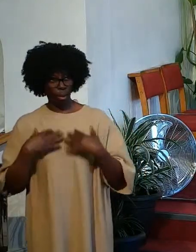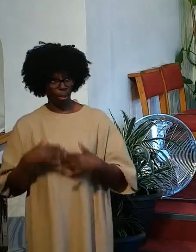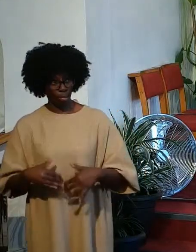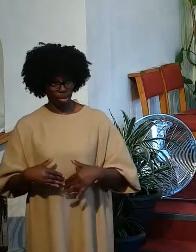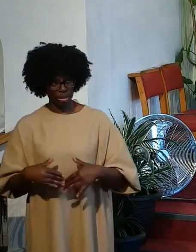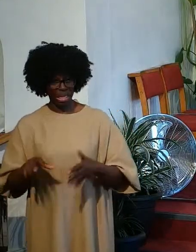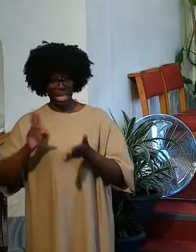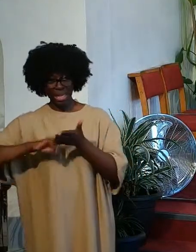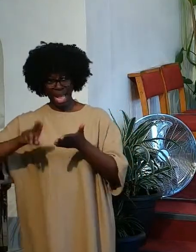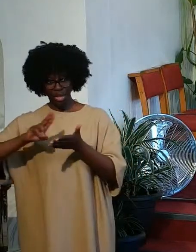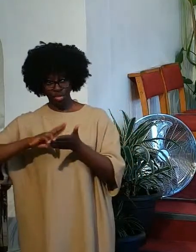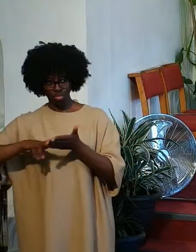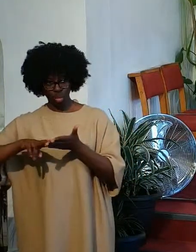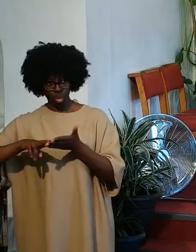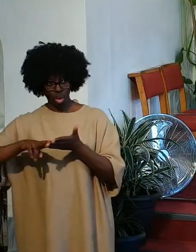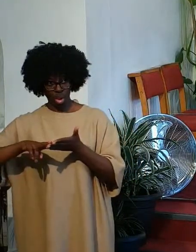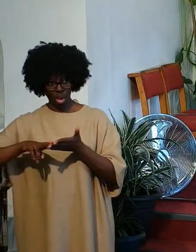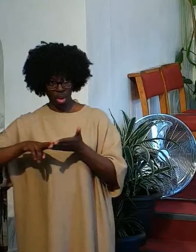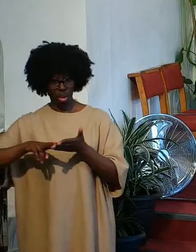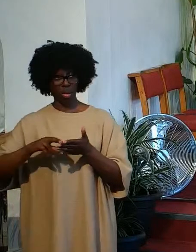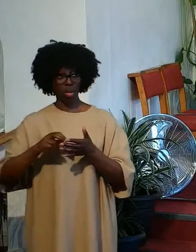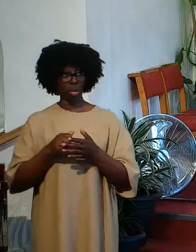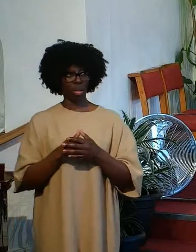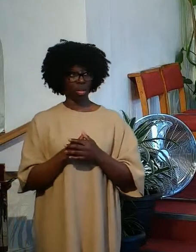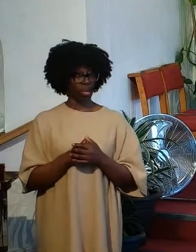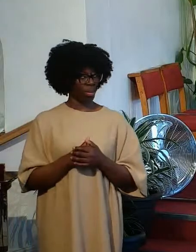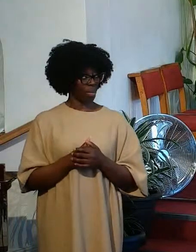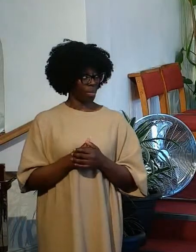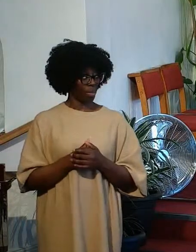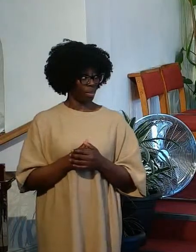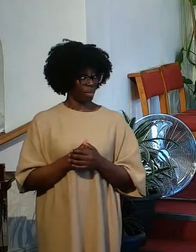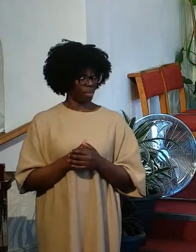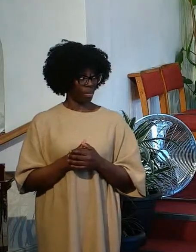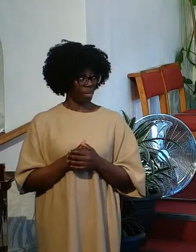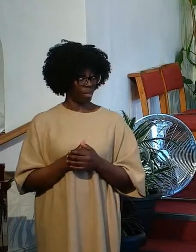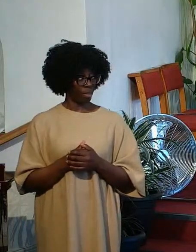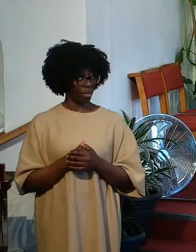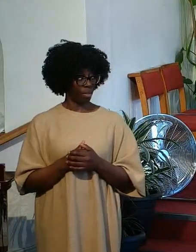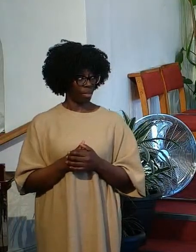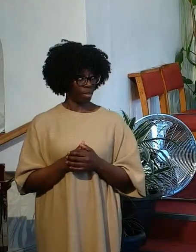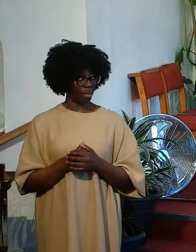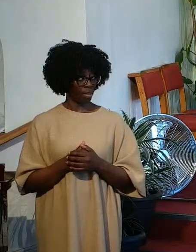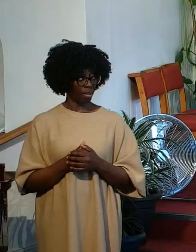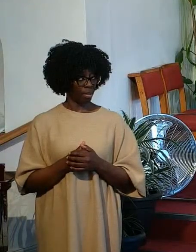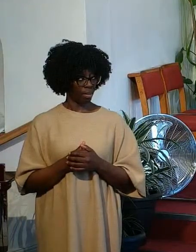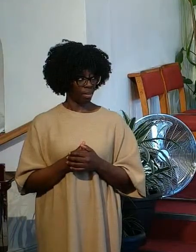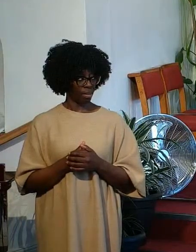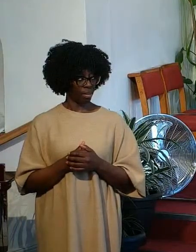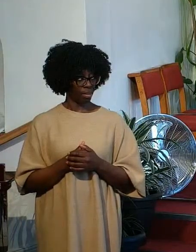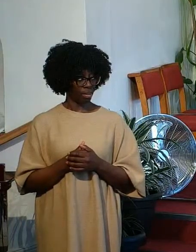are saying we need to be a bit cautious because of the heart effects of coconut oil. It is